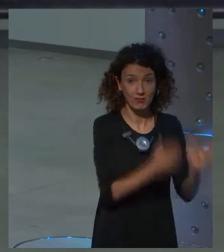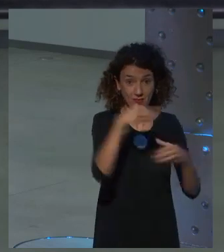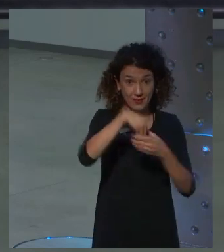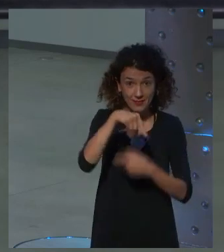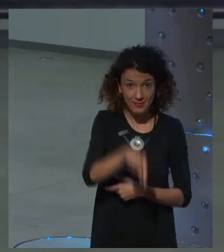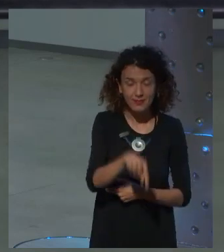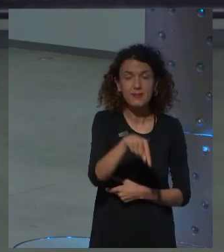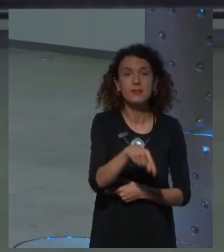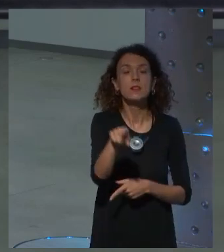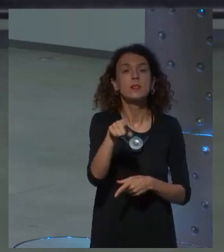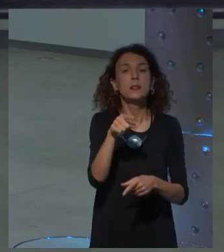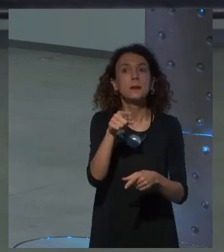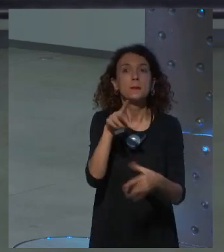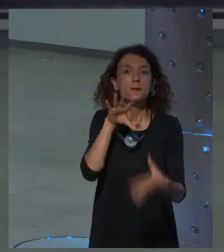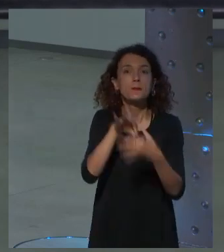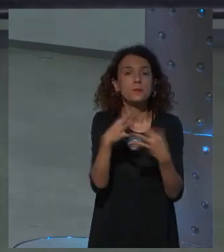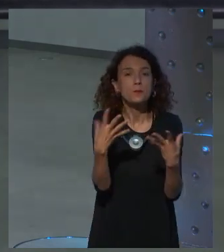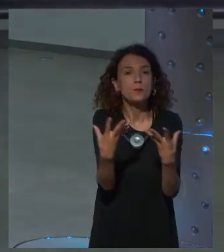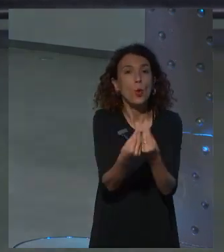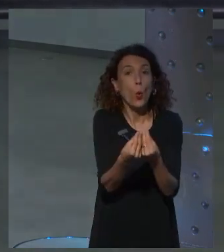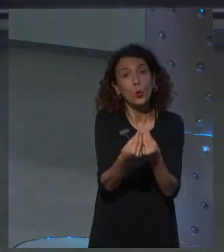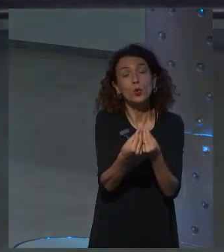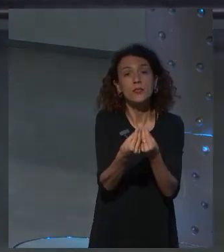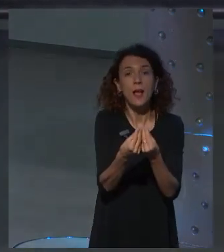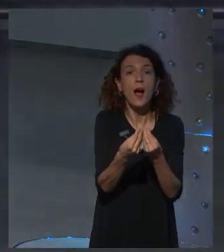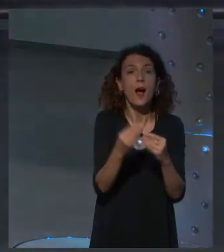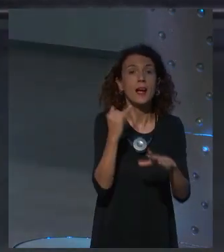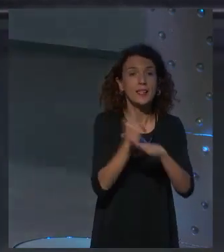cycle, where we are working